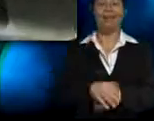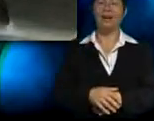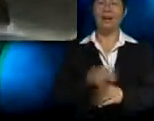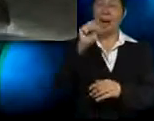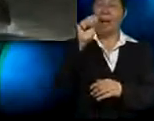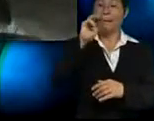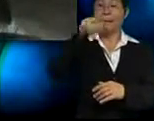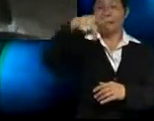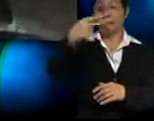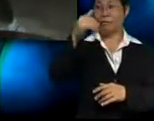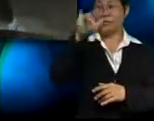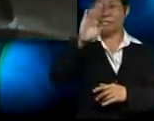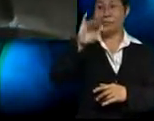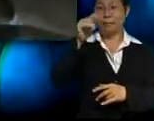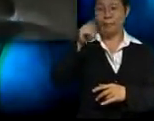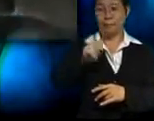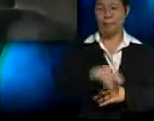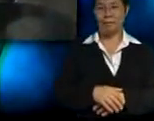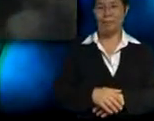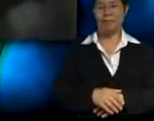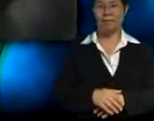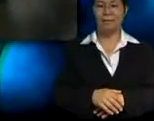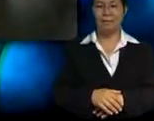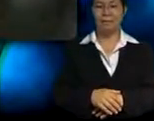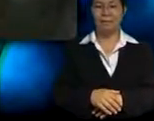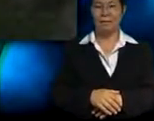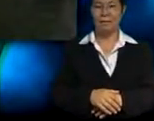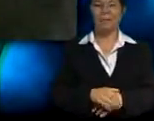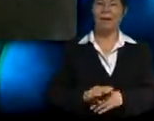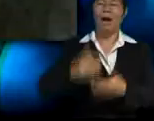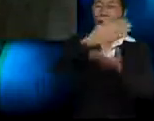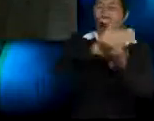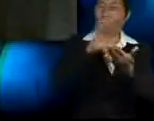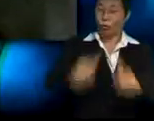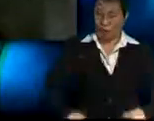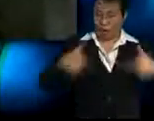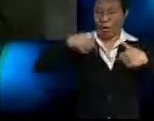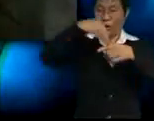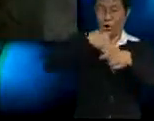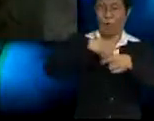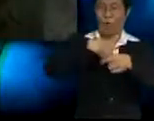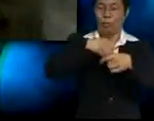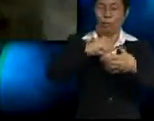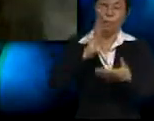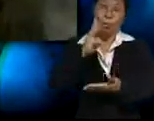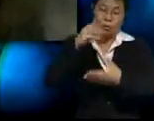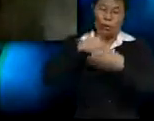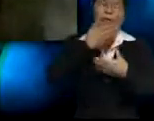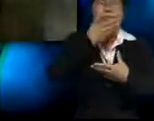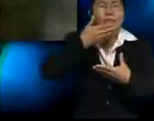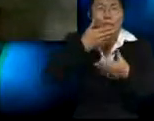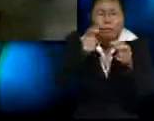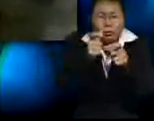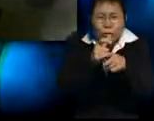Amphibians, that's me, spend part of their lives underwater when young, breathing